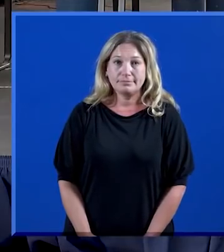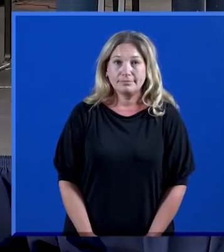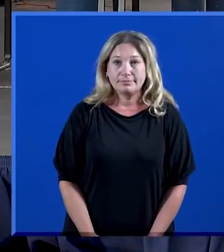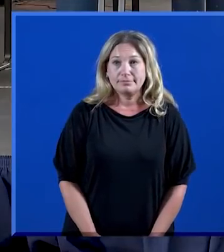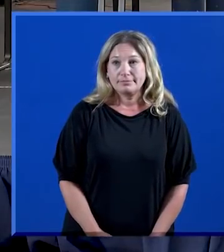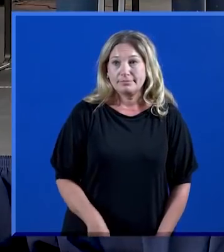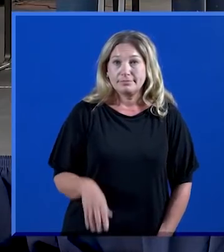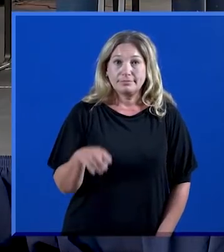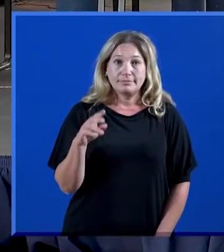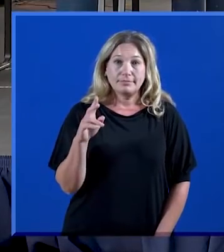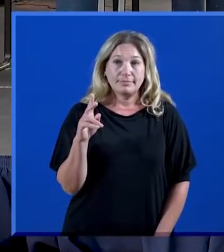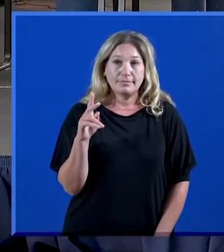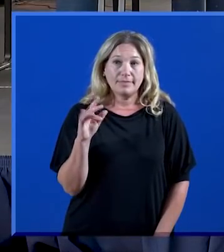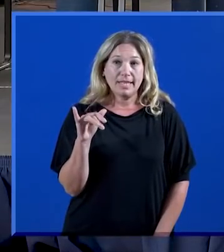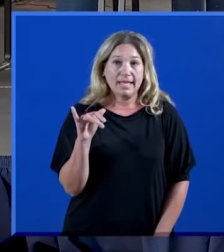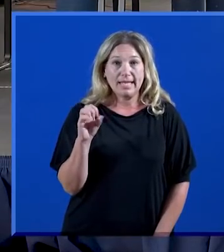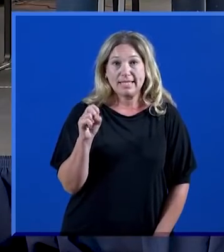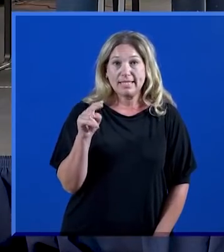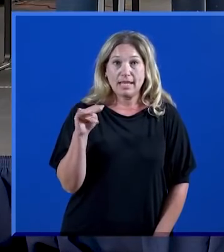Yesenia Sandoval.